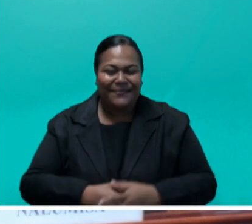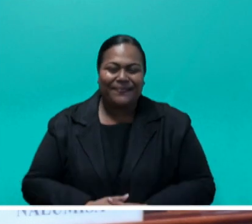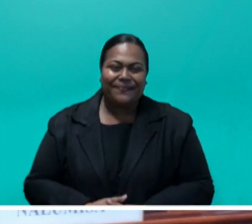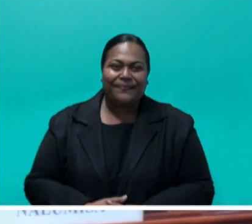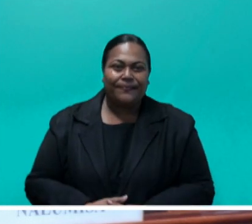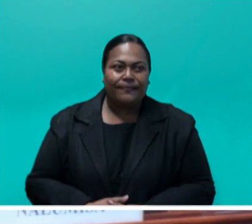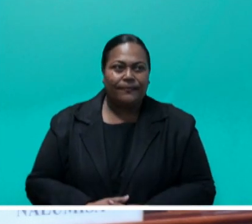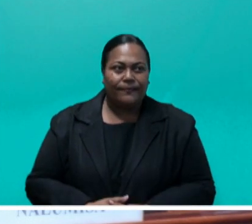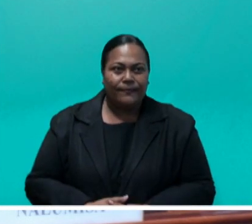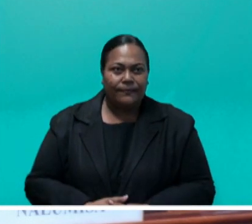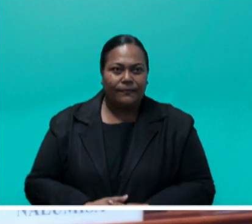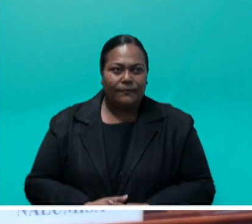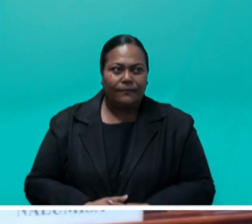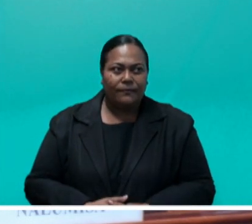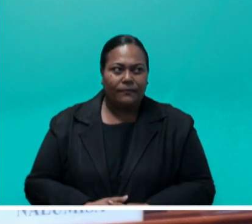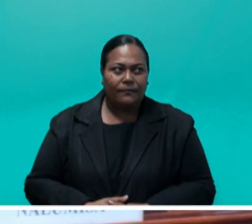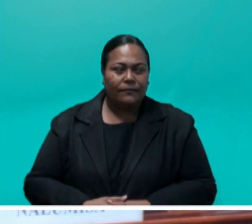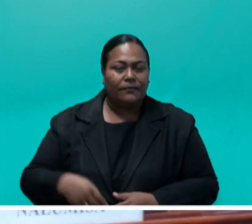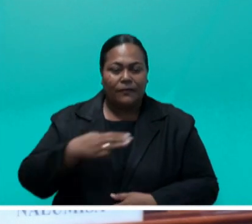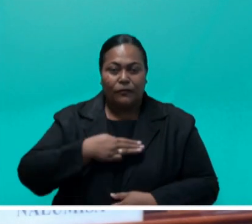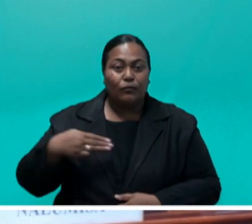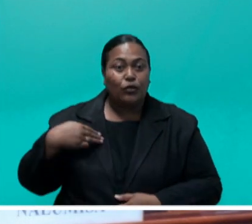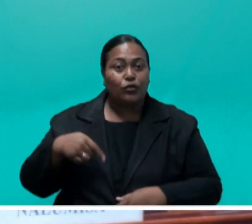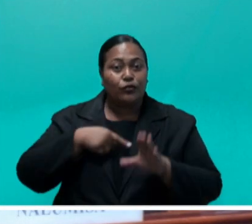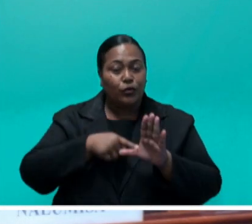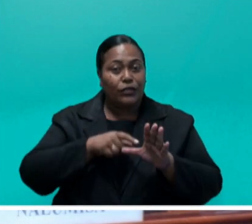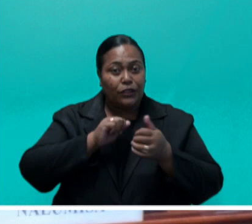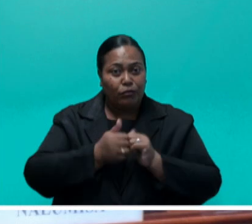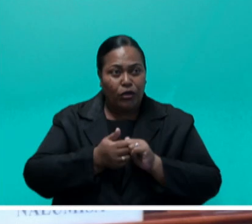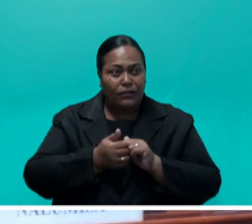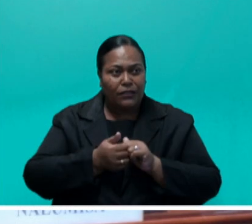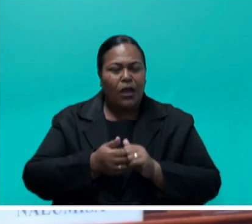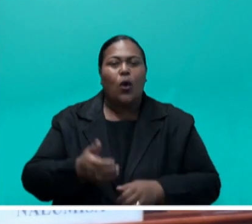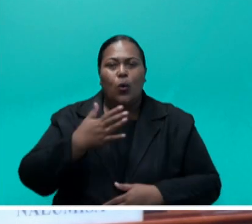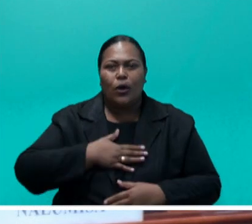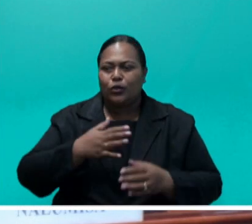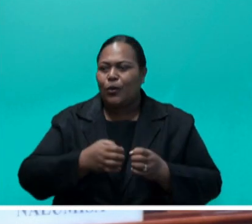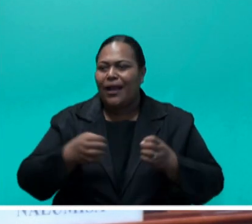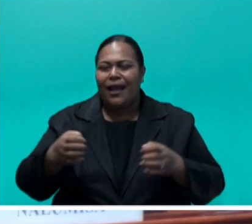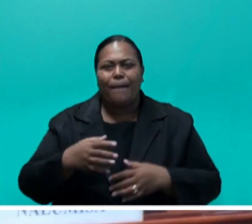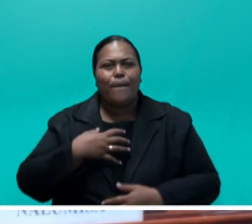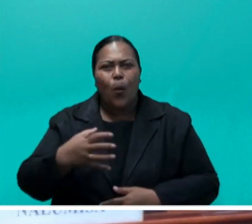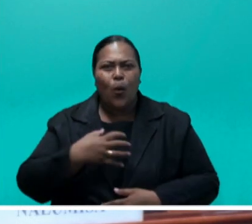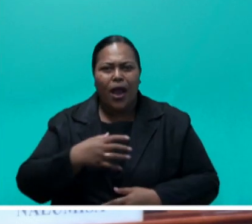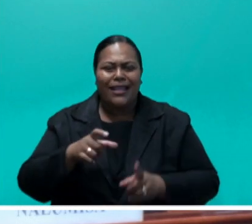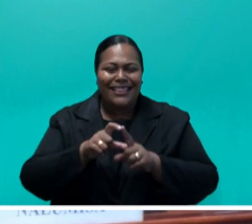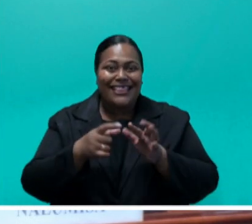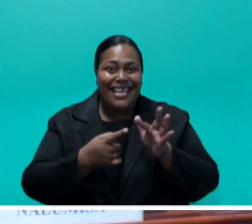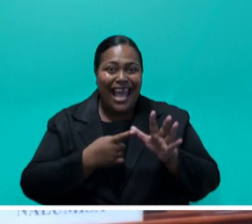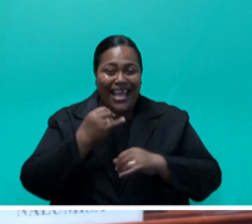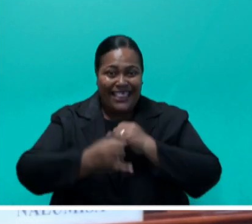Furthermore, the Ministry of Youth and Sports is committed to expanding the reach of Duke of Edinburgh's International